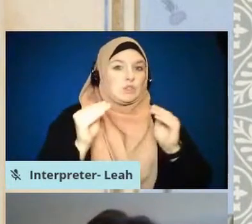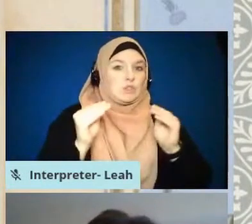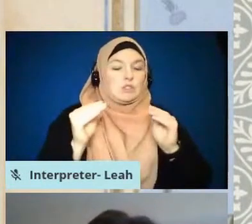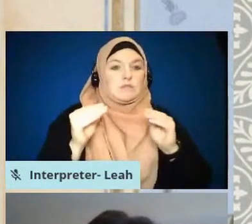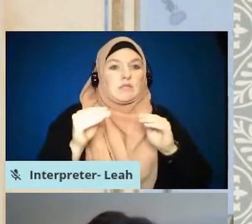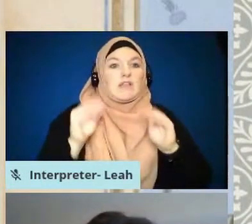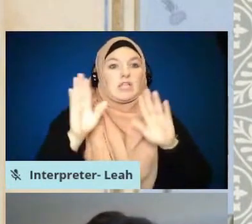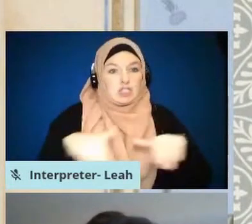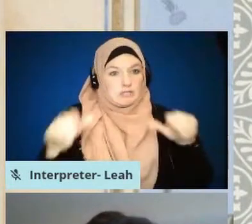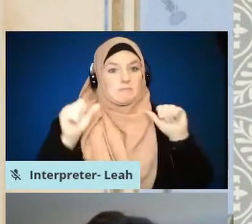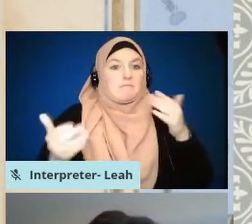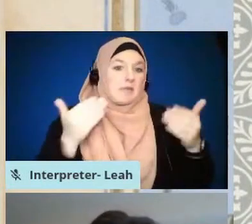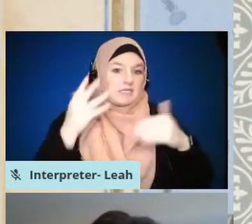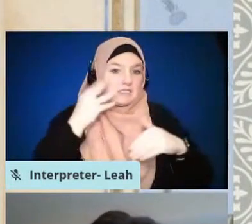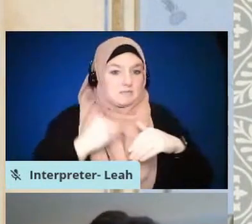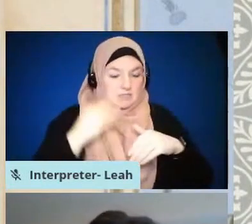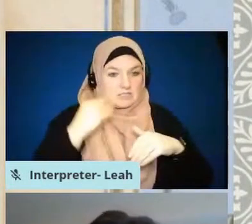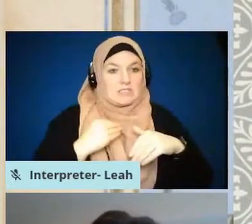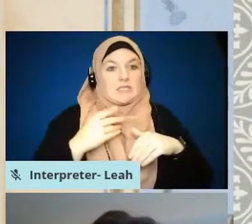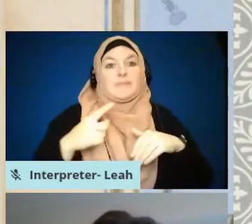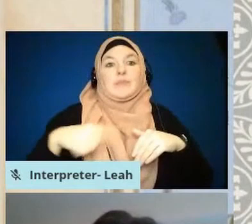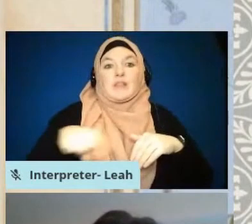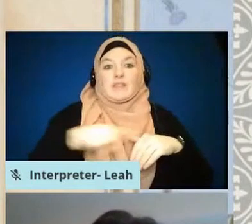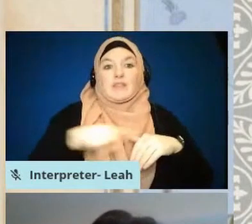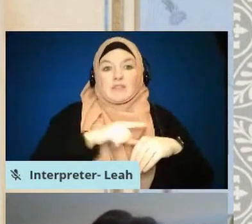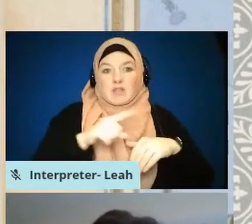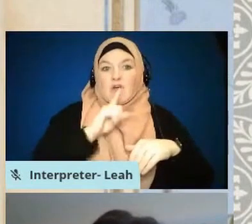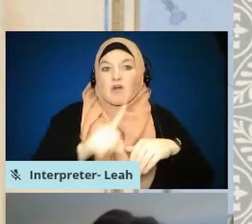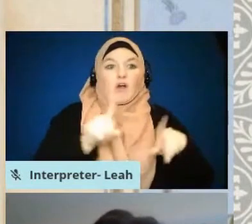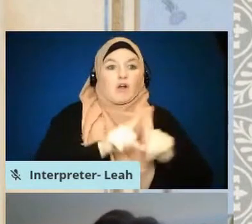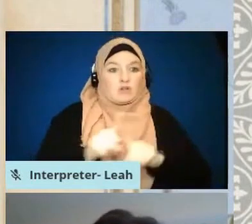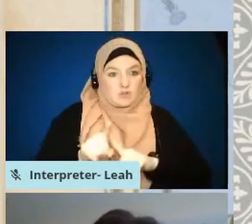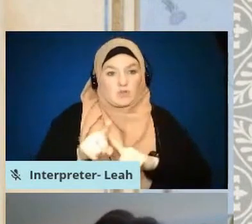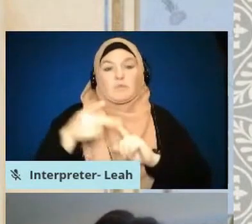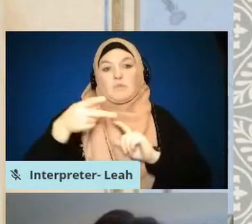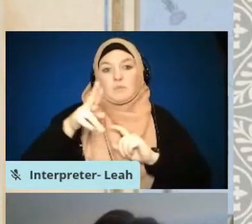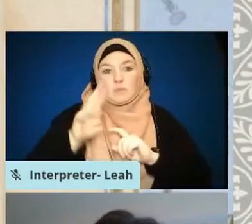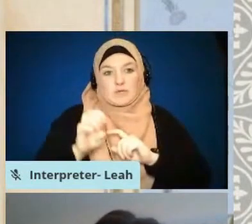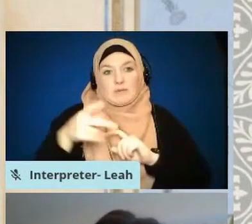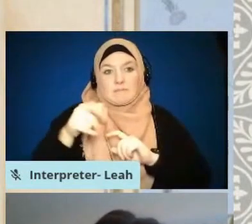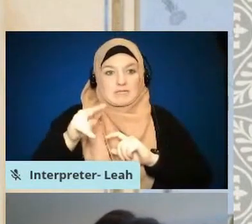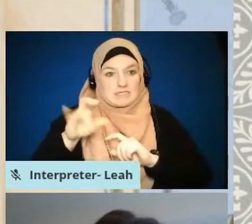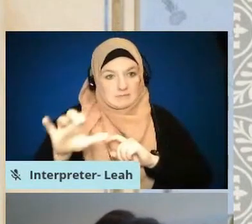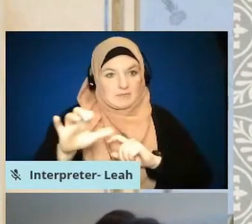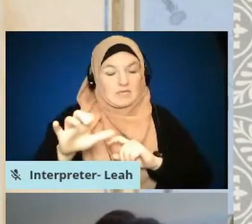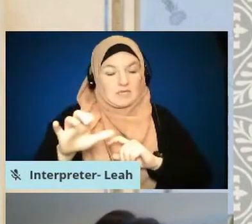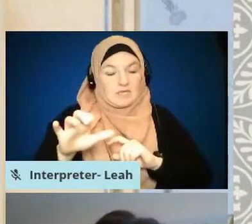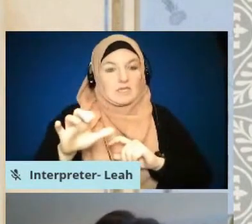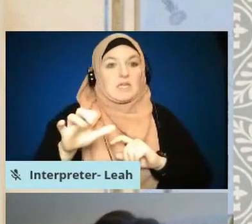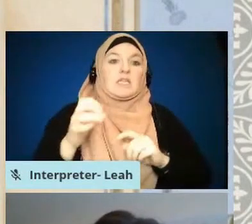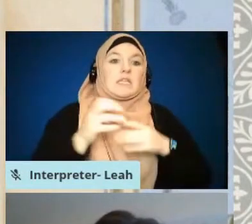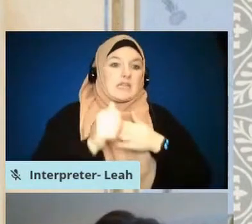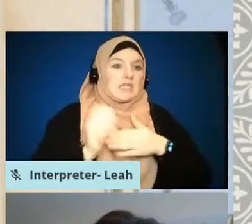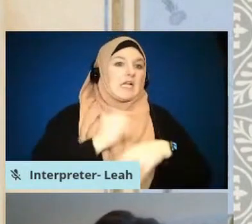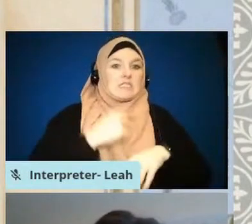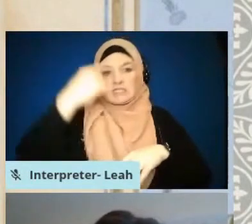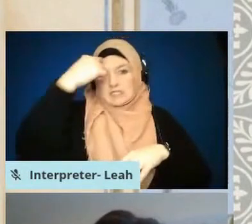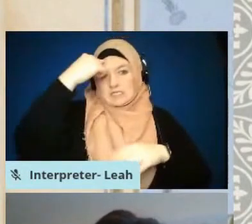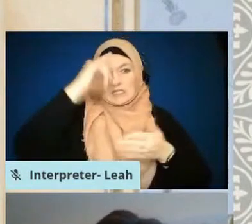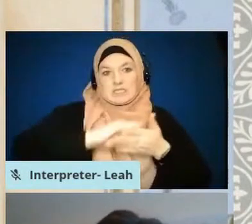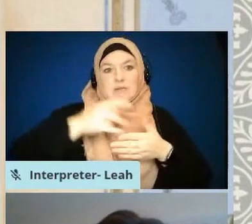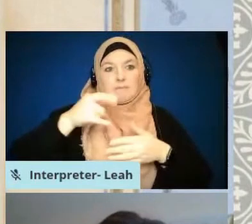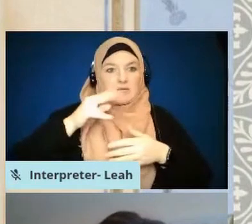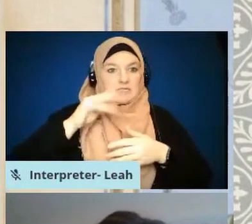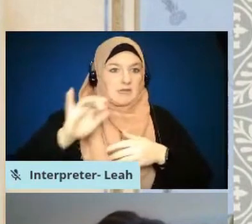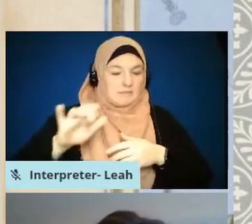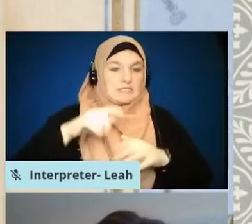that children may experience. There are also pre-pandemic indicators that lead us to think that this